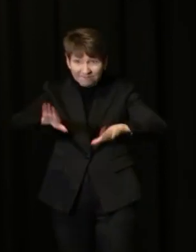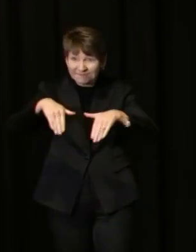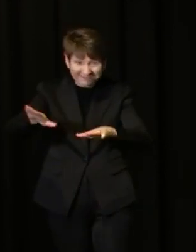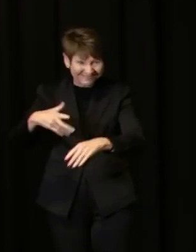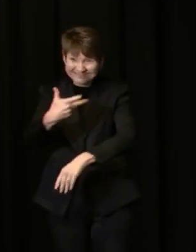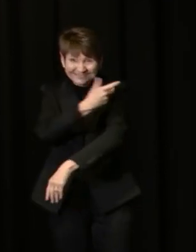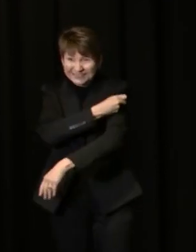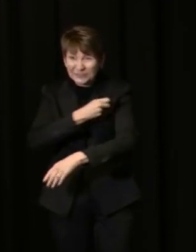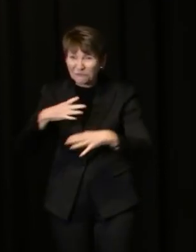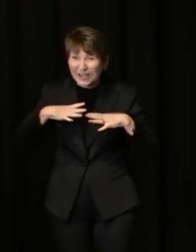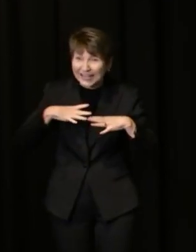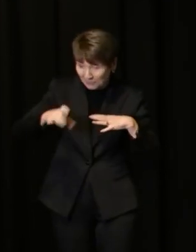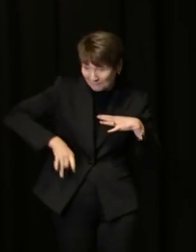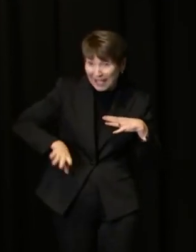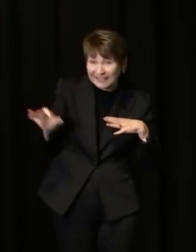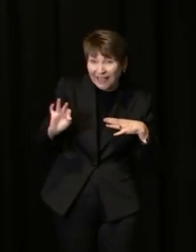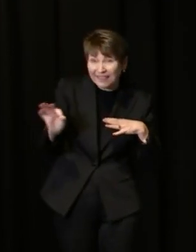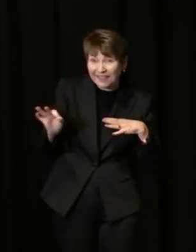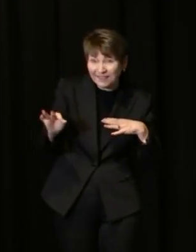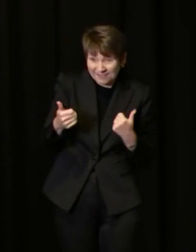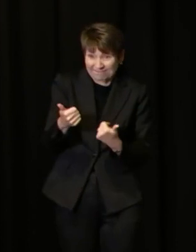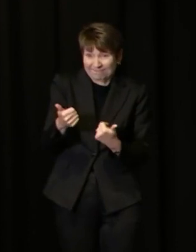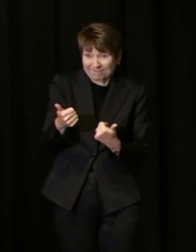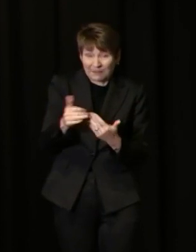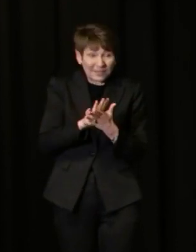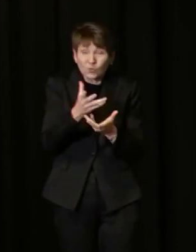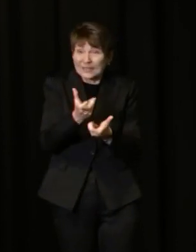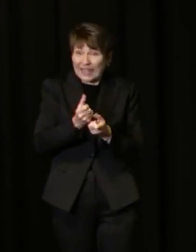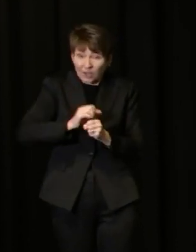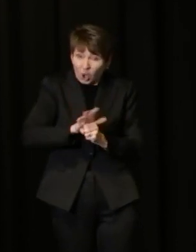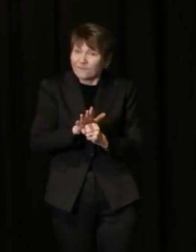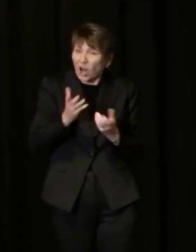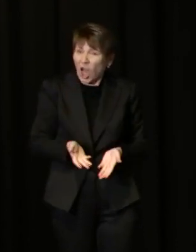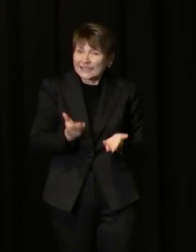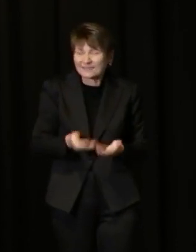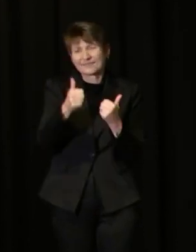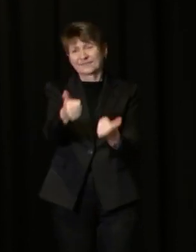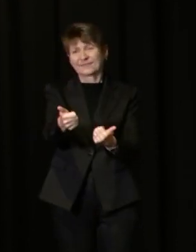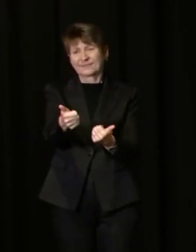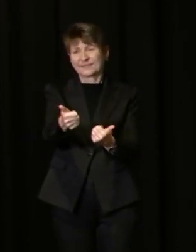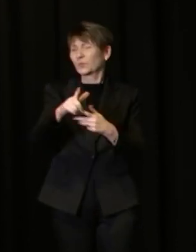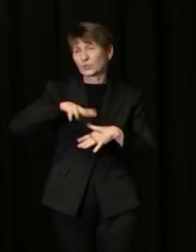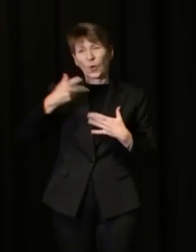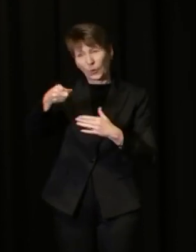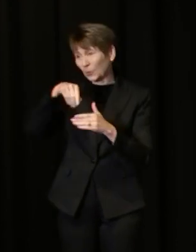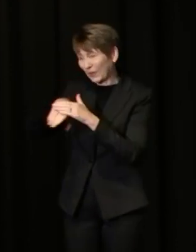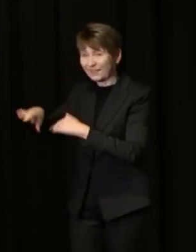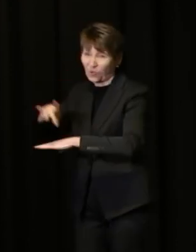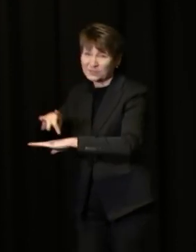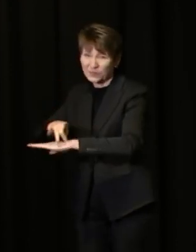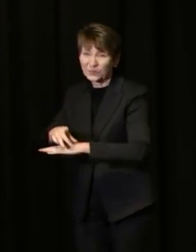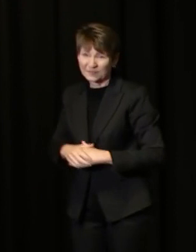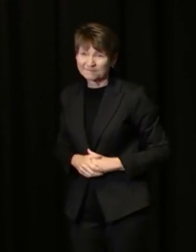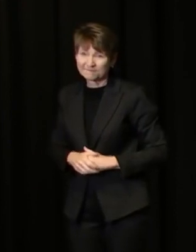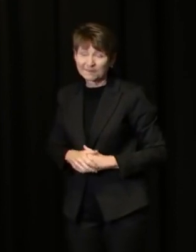work, they get us open, and they keep us out of hospital. So that is a very big change, moving to very